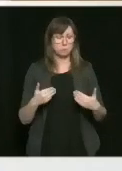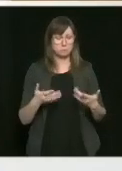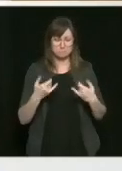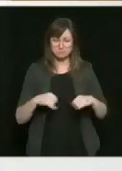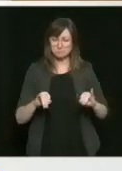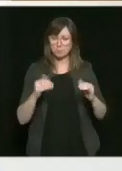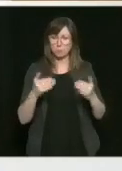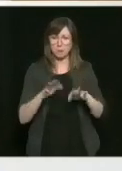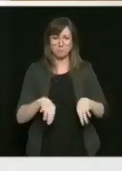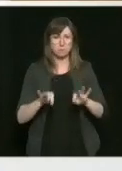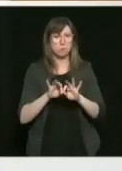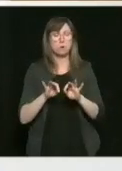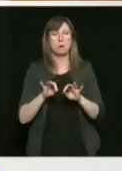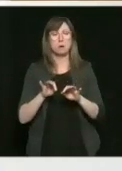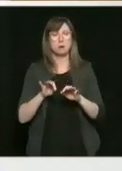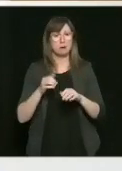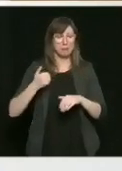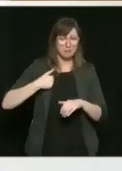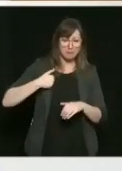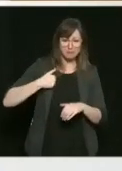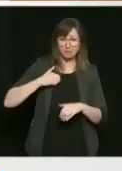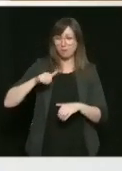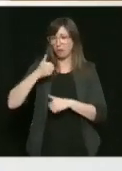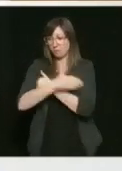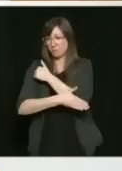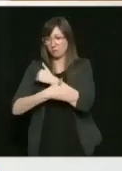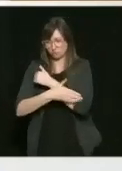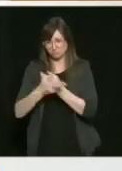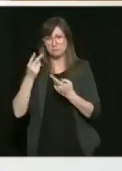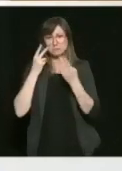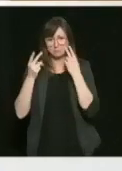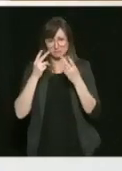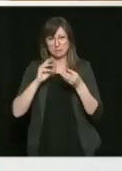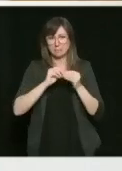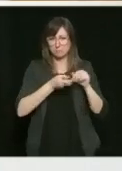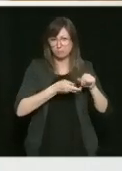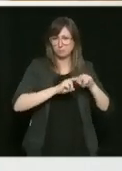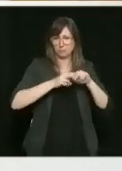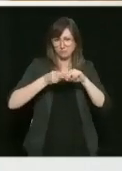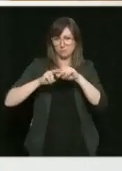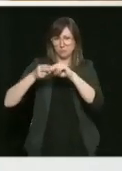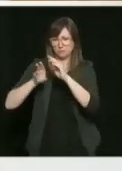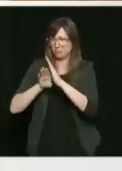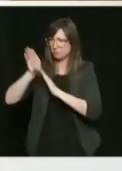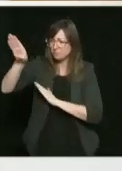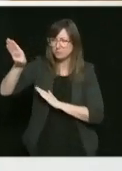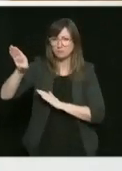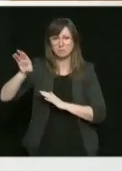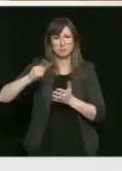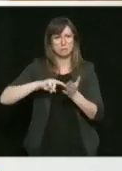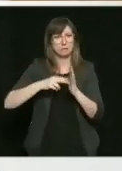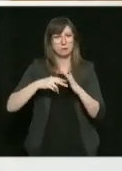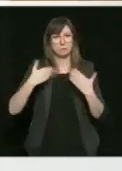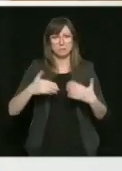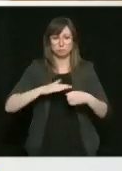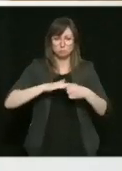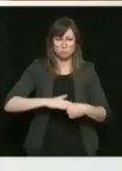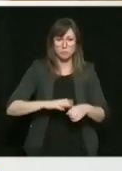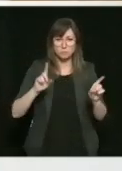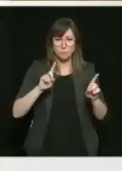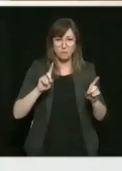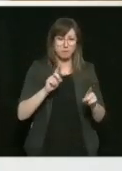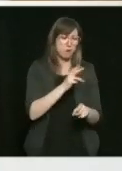and many countries around the world are still experiencing high infection rates, which has placed intense strain on hospitals and